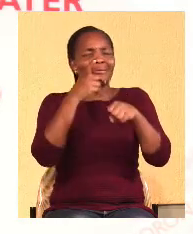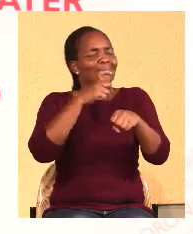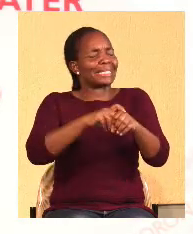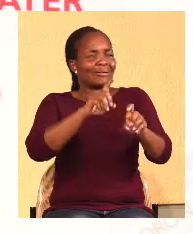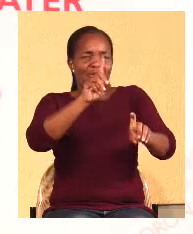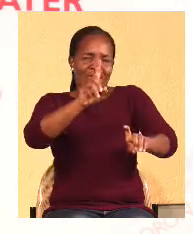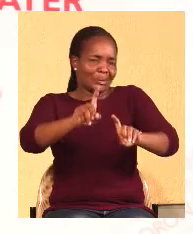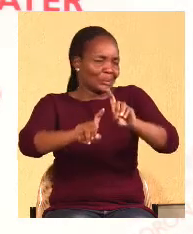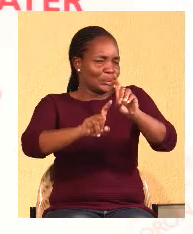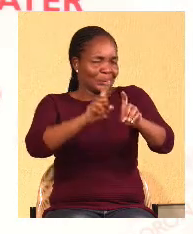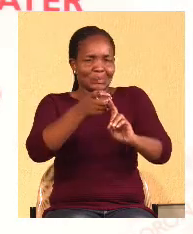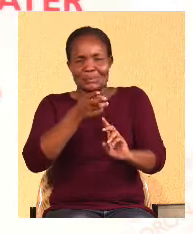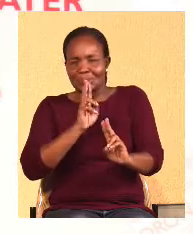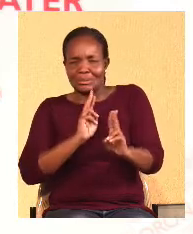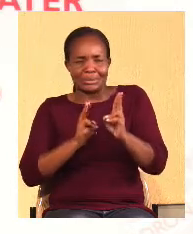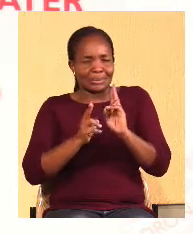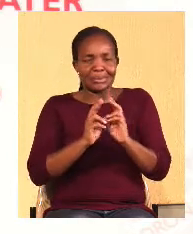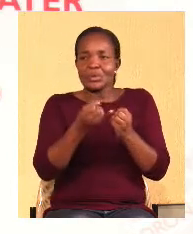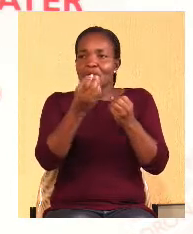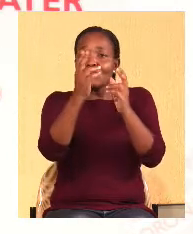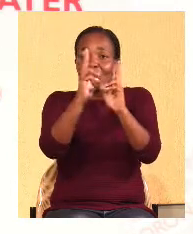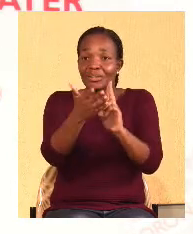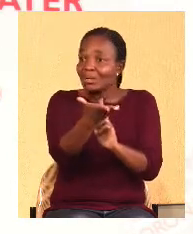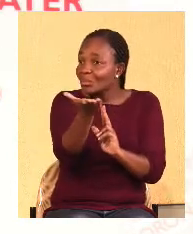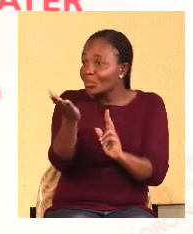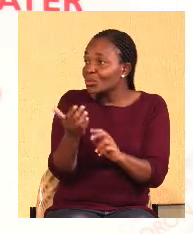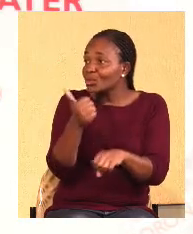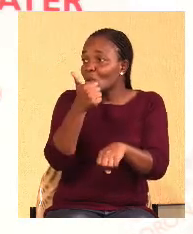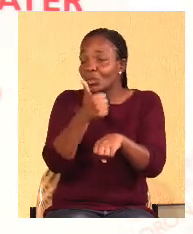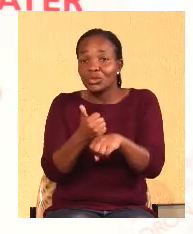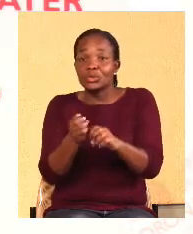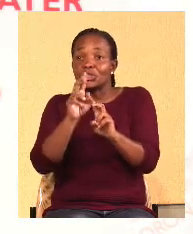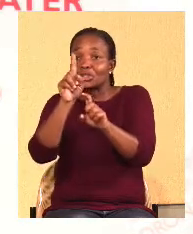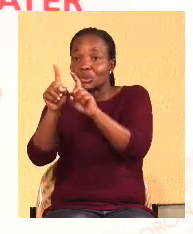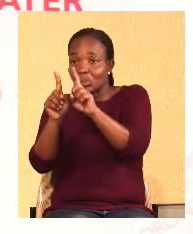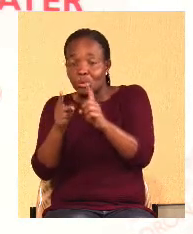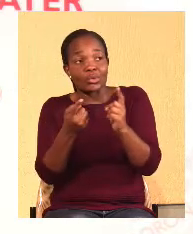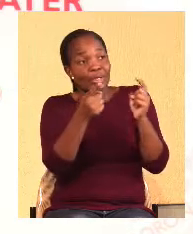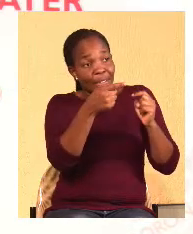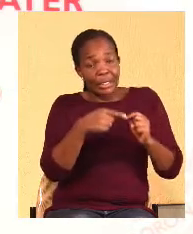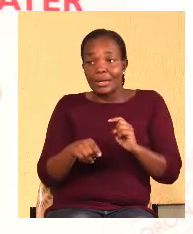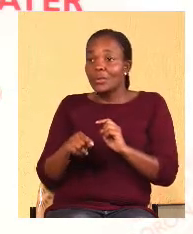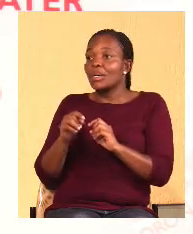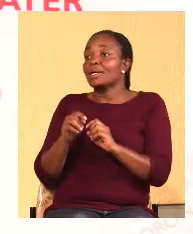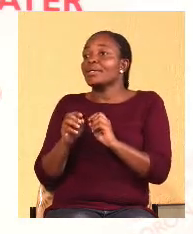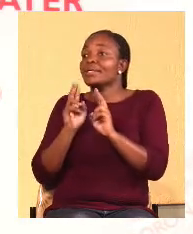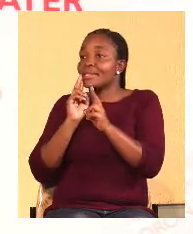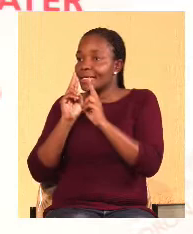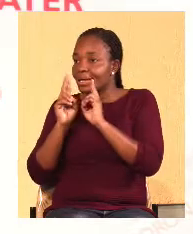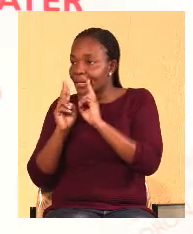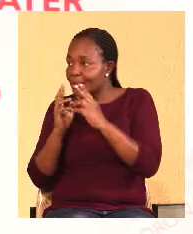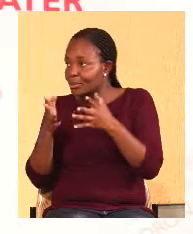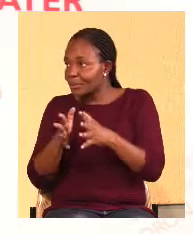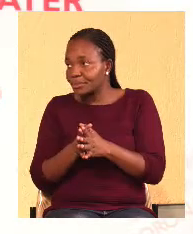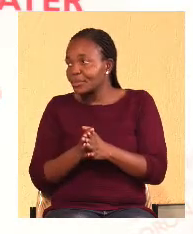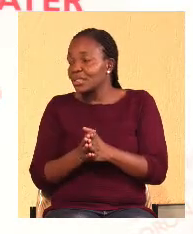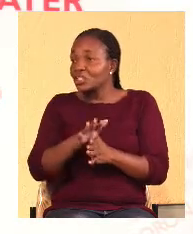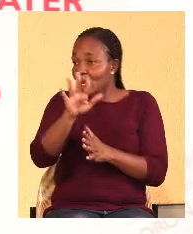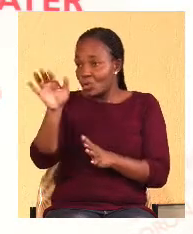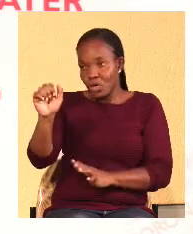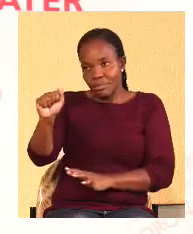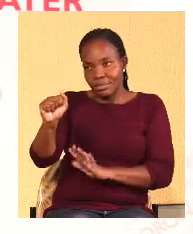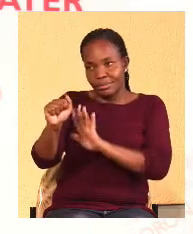question and answer session, first to the public, and then thereafter again to the journalists. So I would ask journalists to please